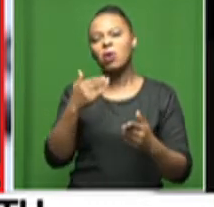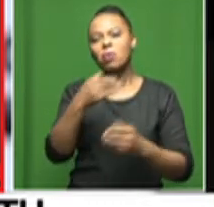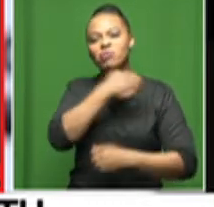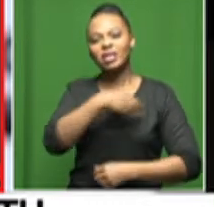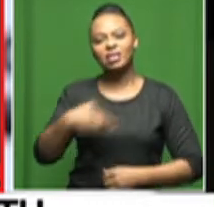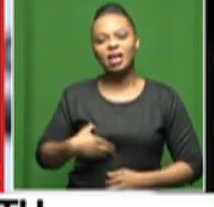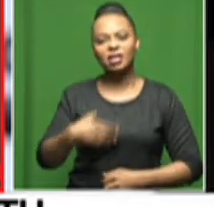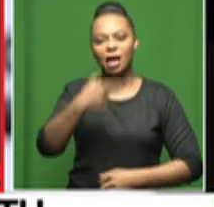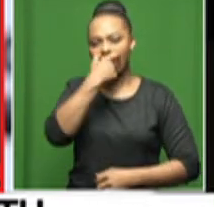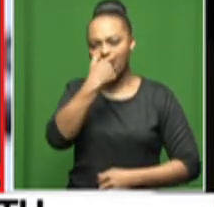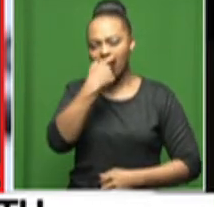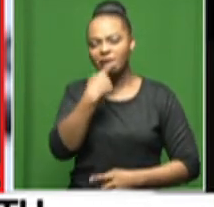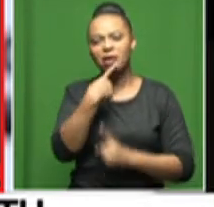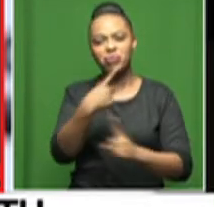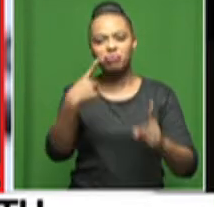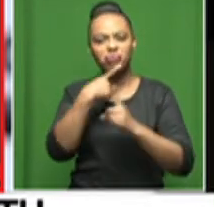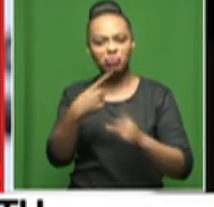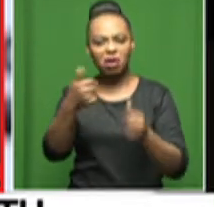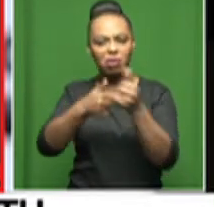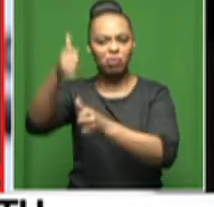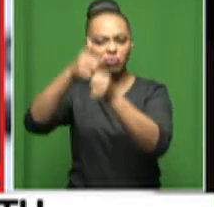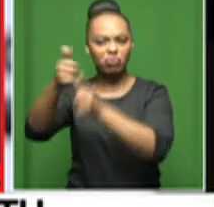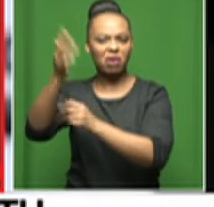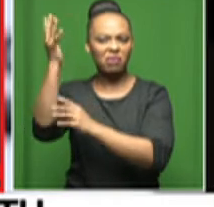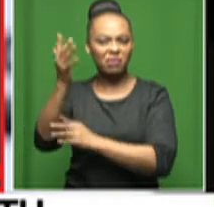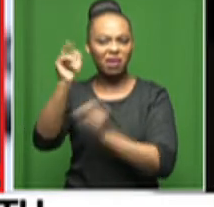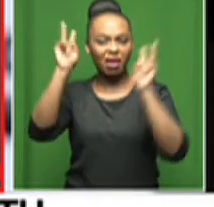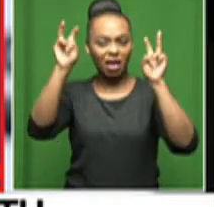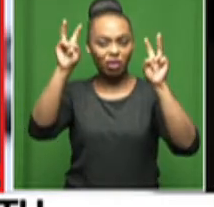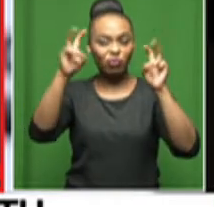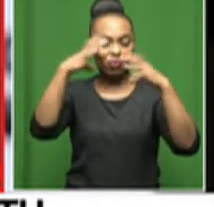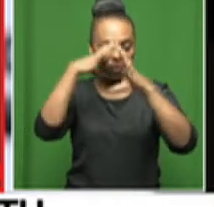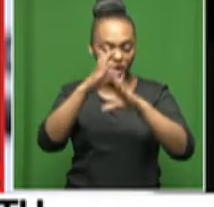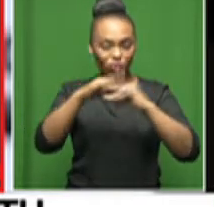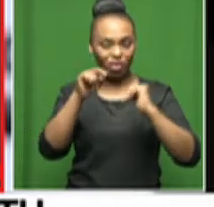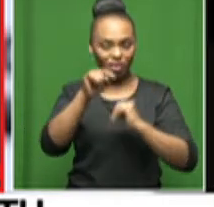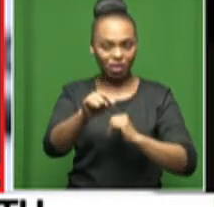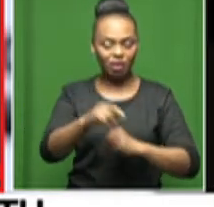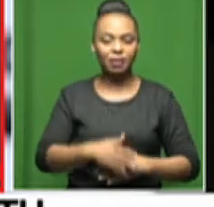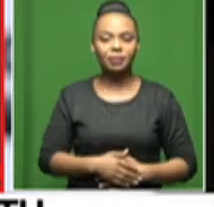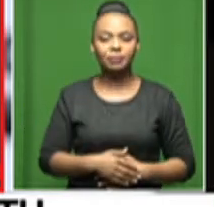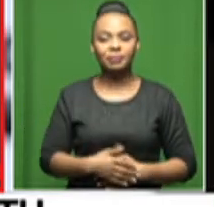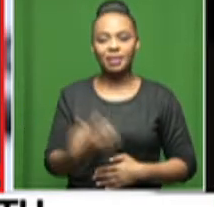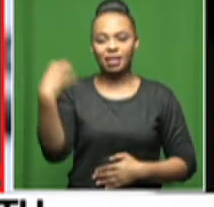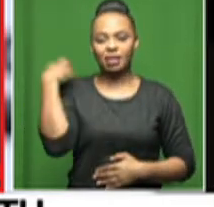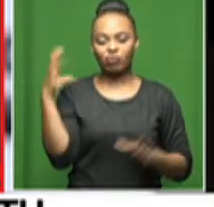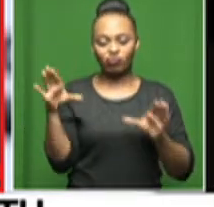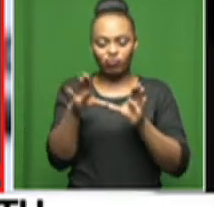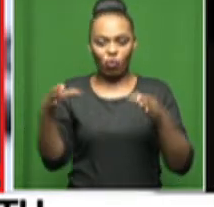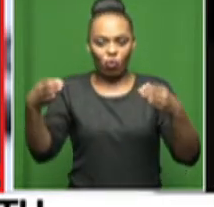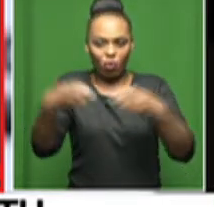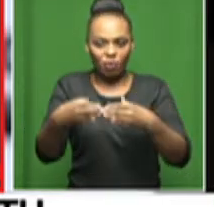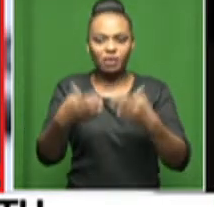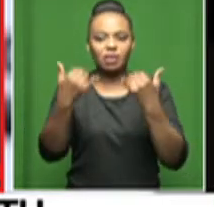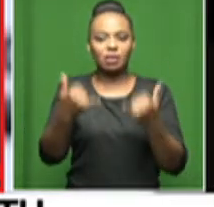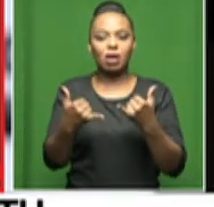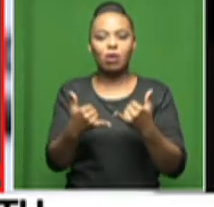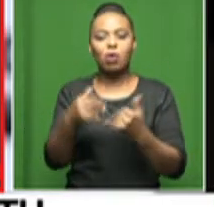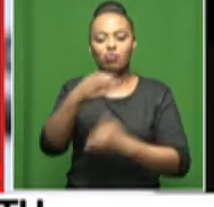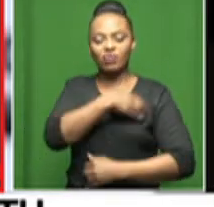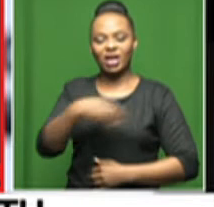of other heads of state. So there is a focus on that. In the interministerial committee that the president has